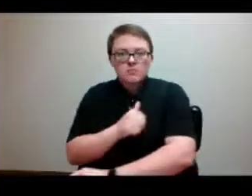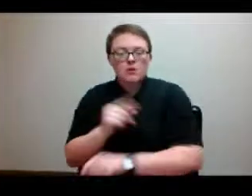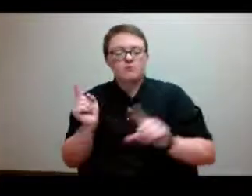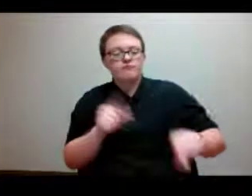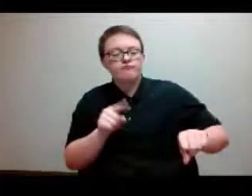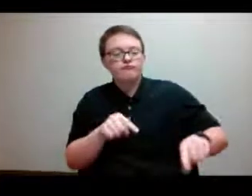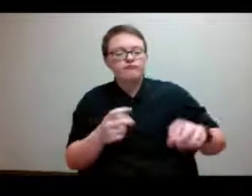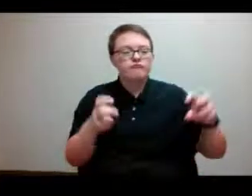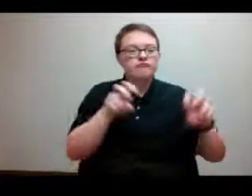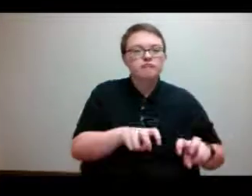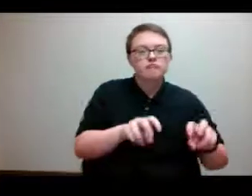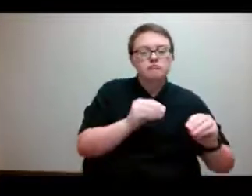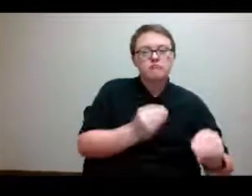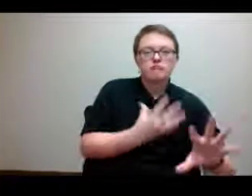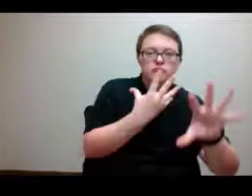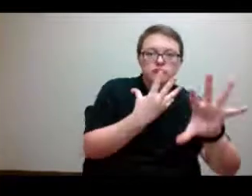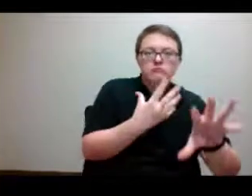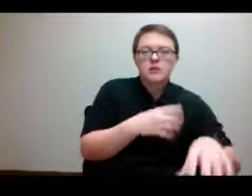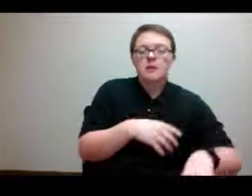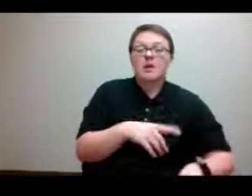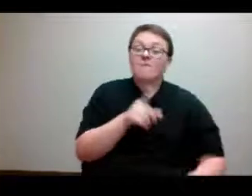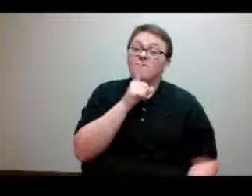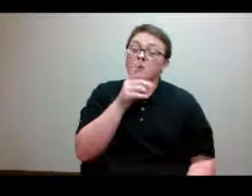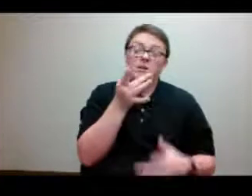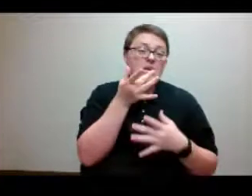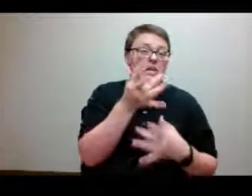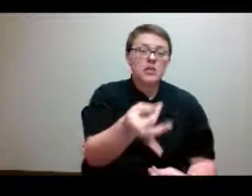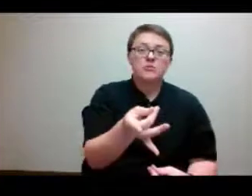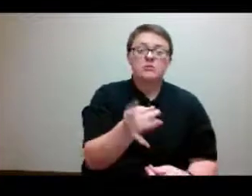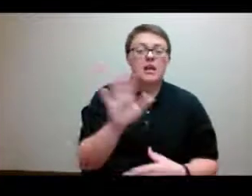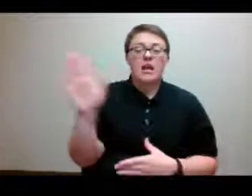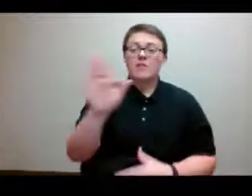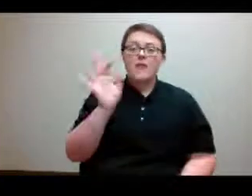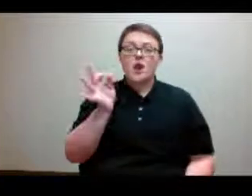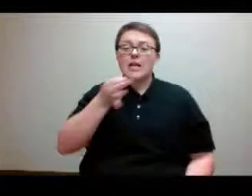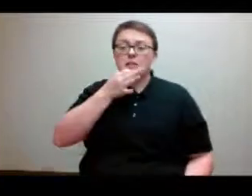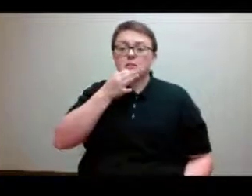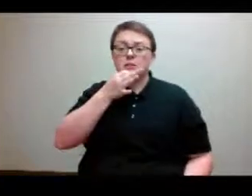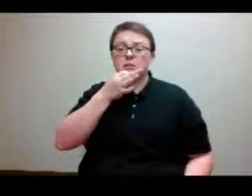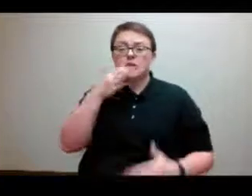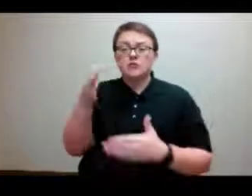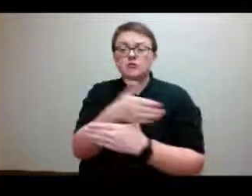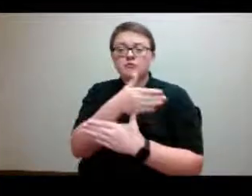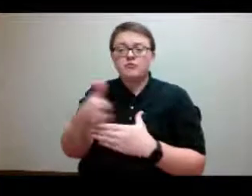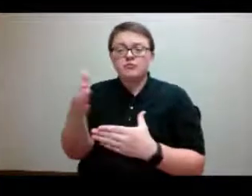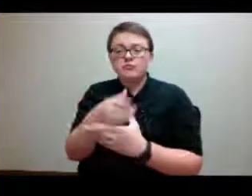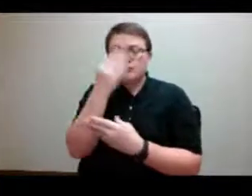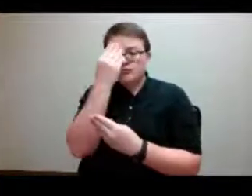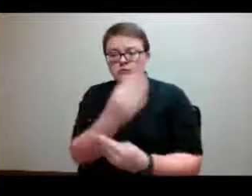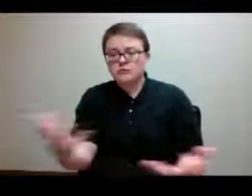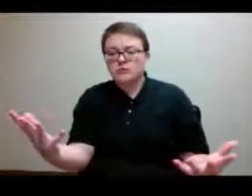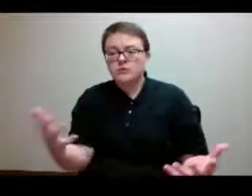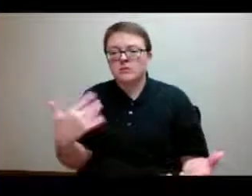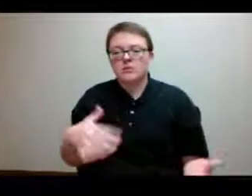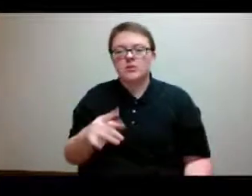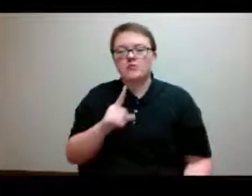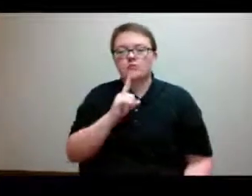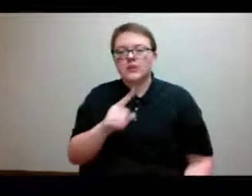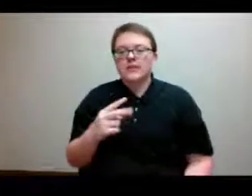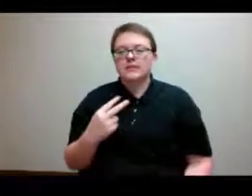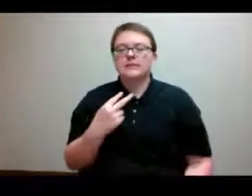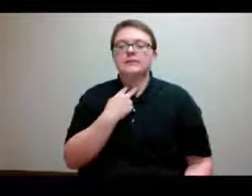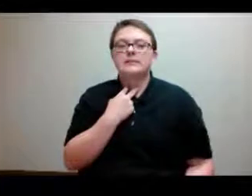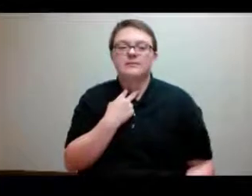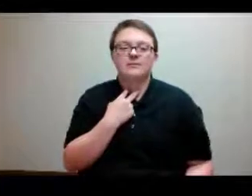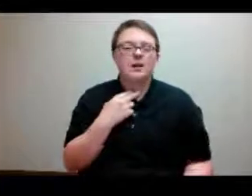extremely interesting event, and the expertise and everything that was shared was just super stuff, and it was really